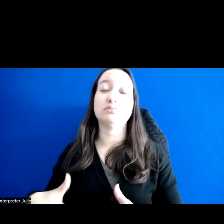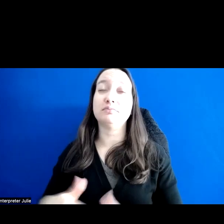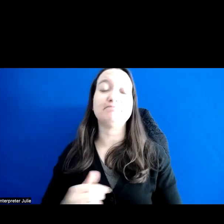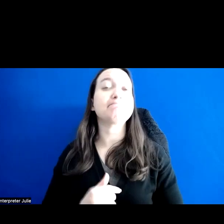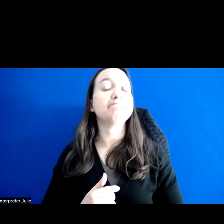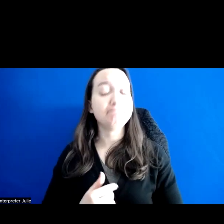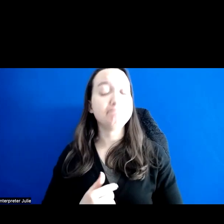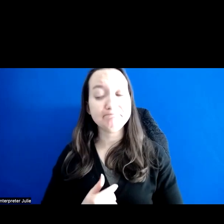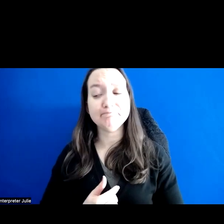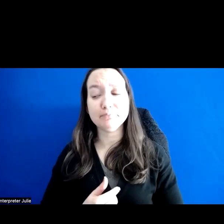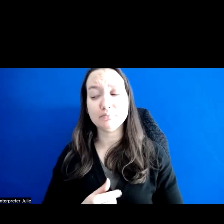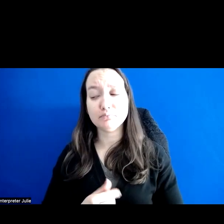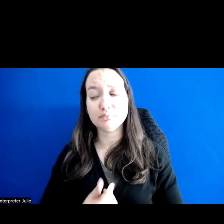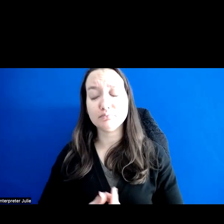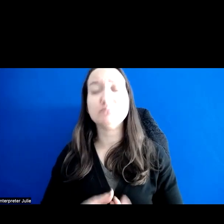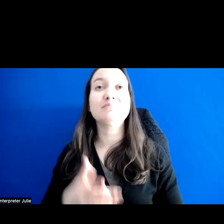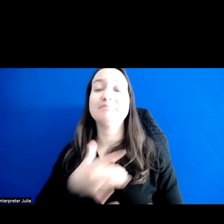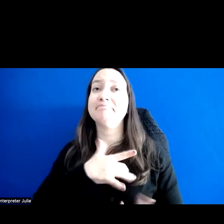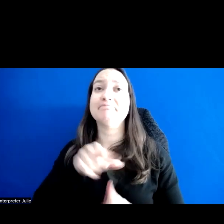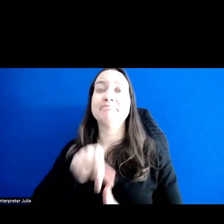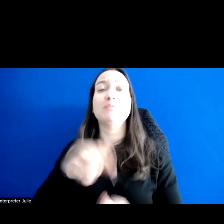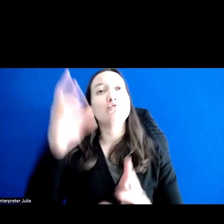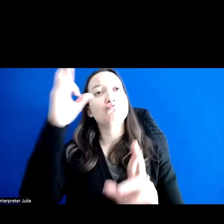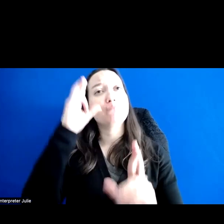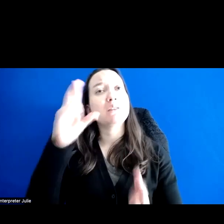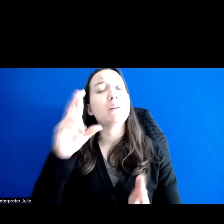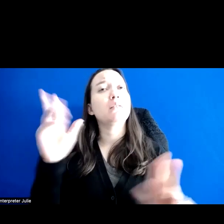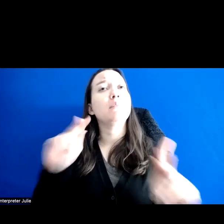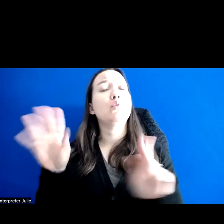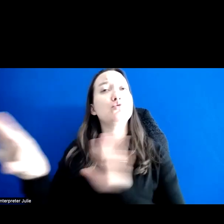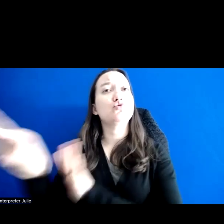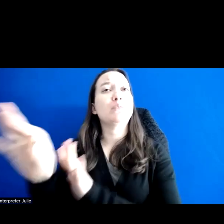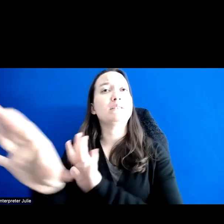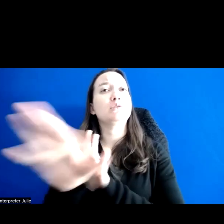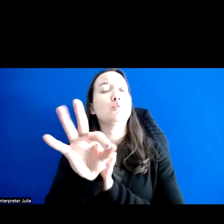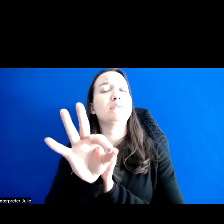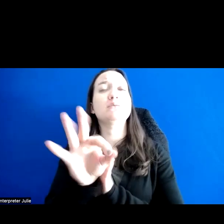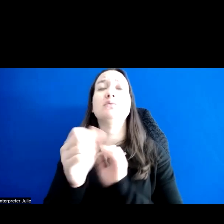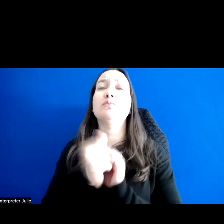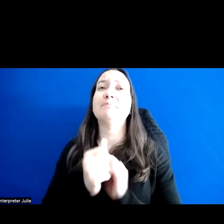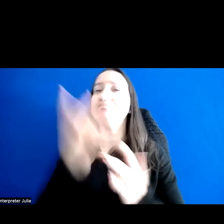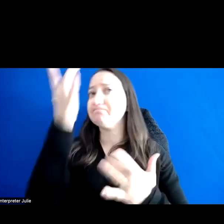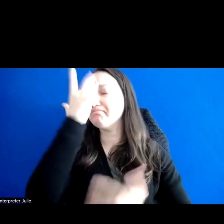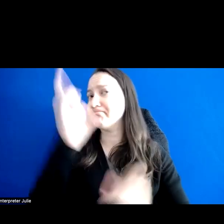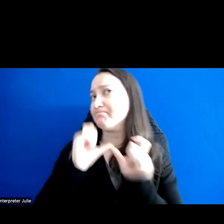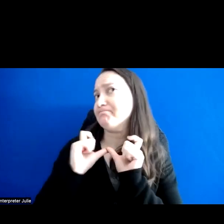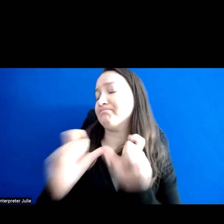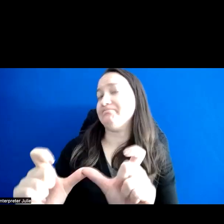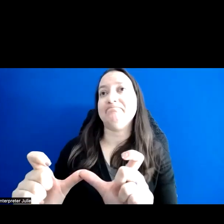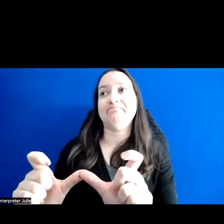Jo, that is about respecting the choices of anyone facing chronic illness, let